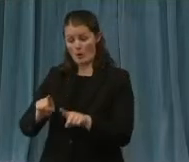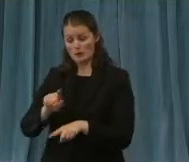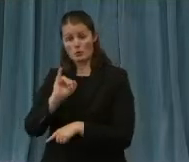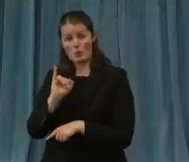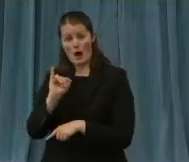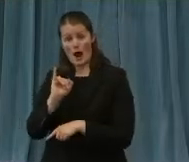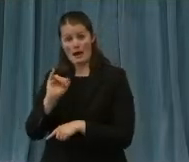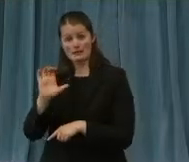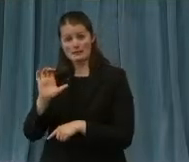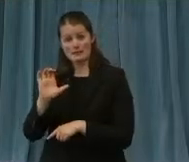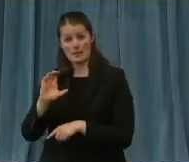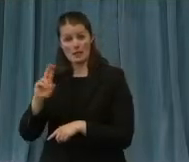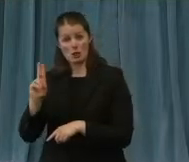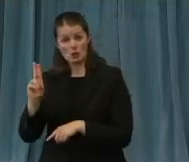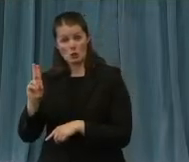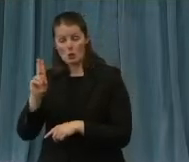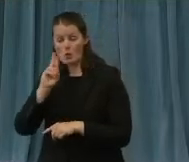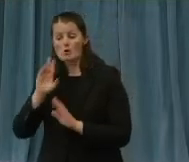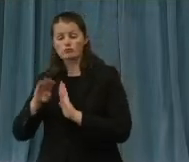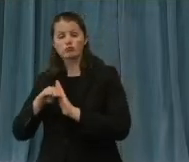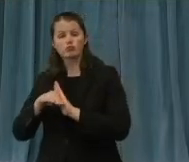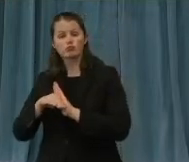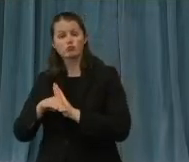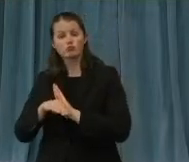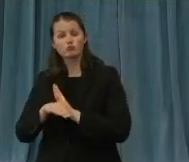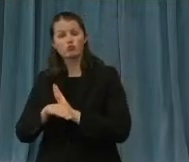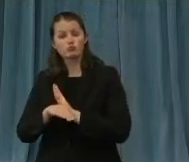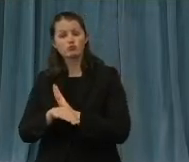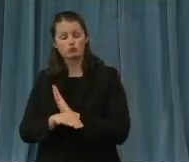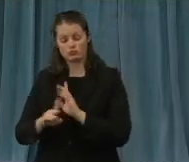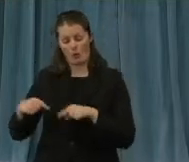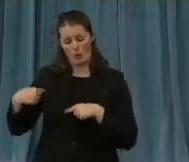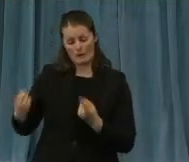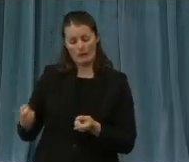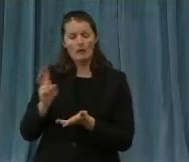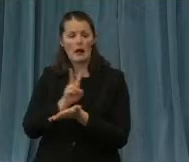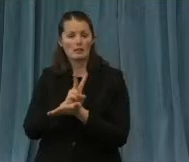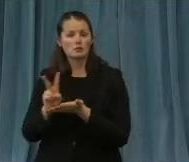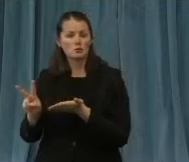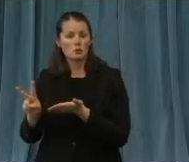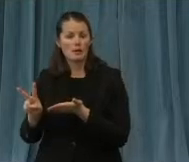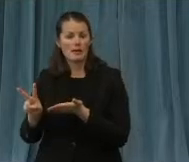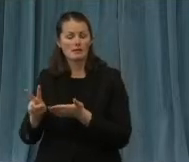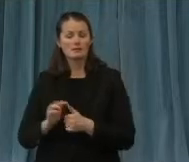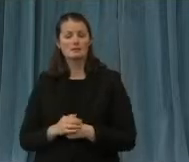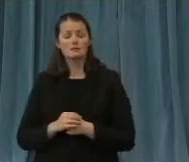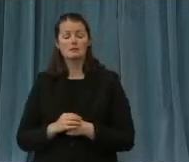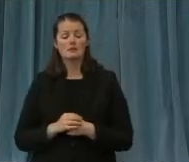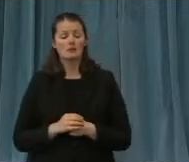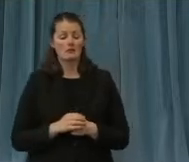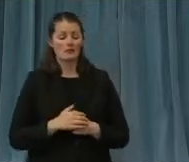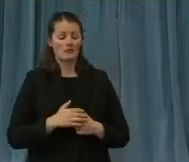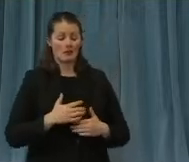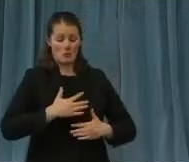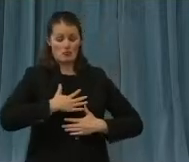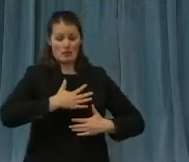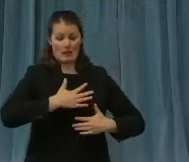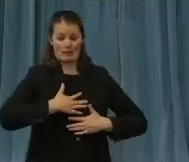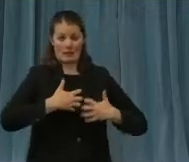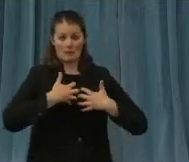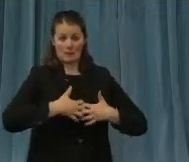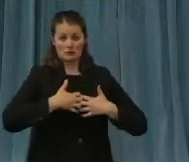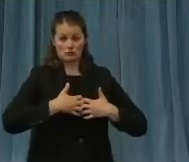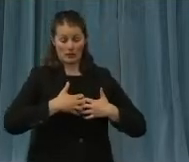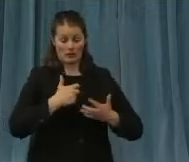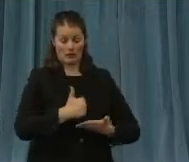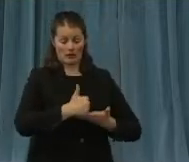ICU occupancy rates have also been decreasing over the last 2 weeks. And our ventilator use, those trends are